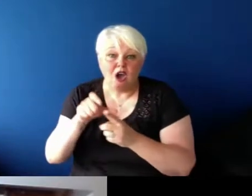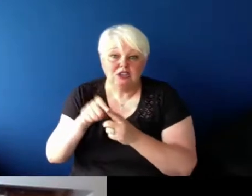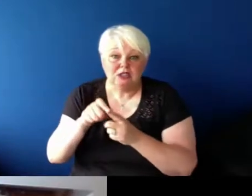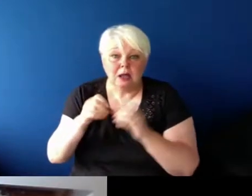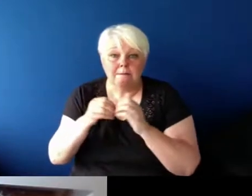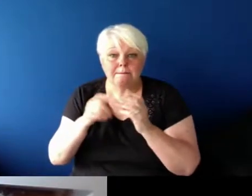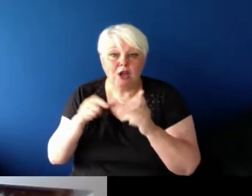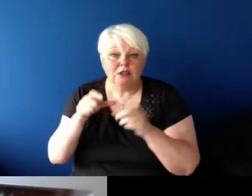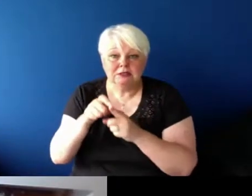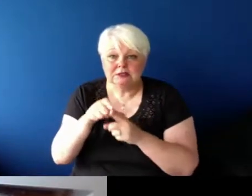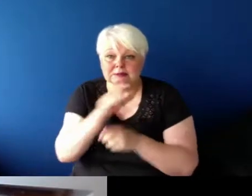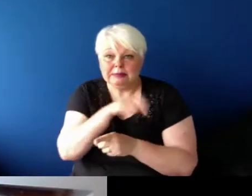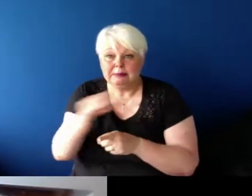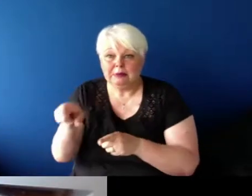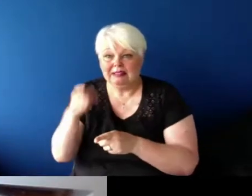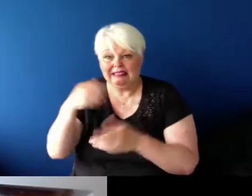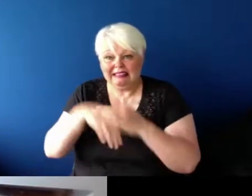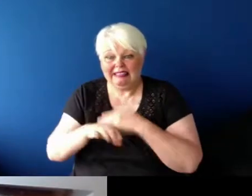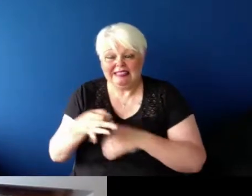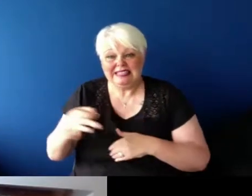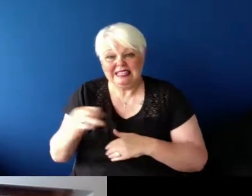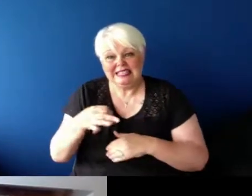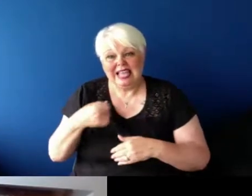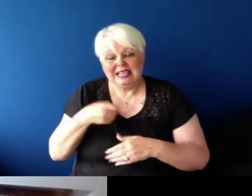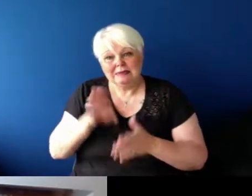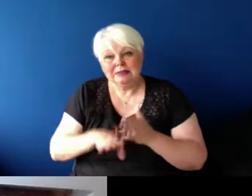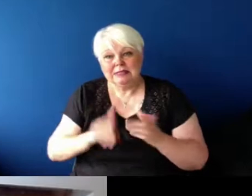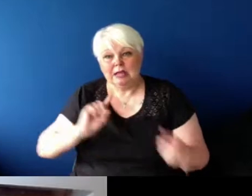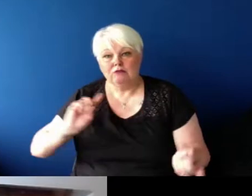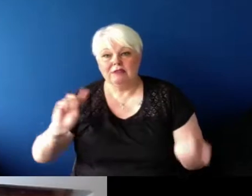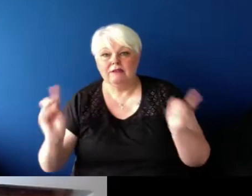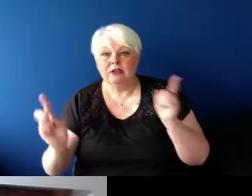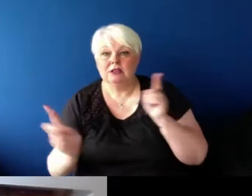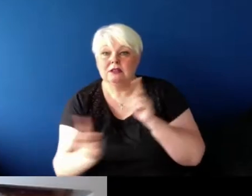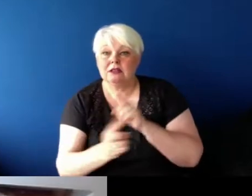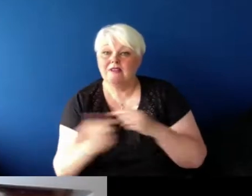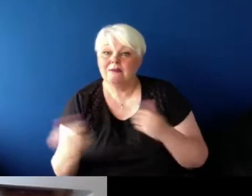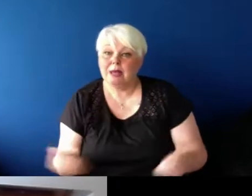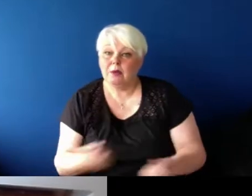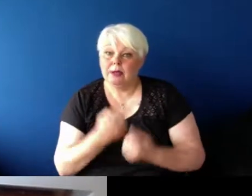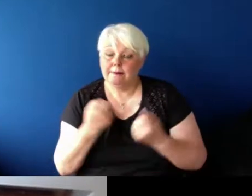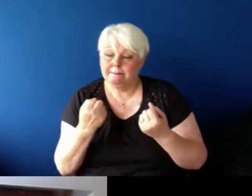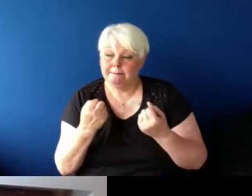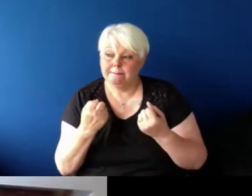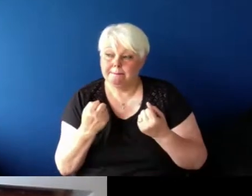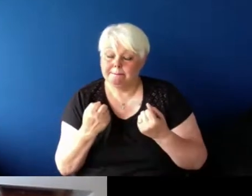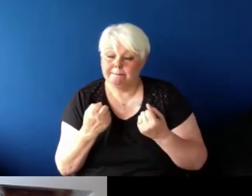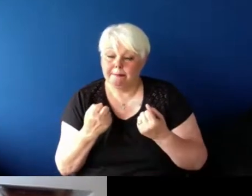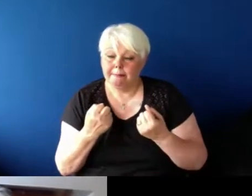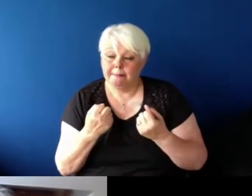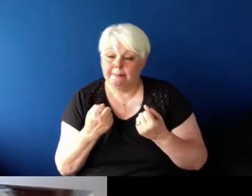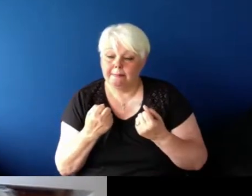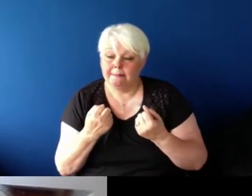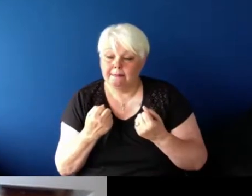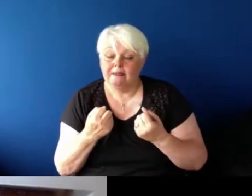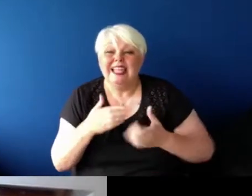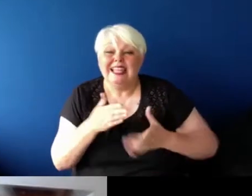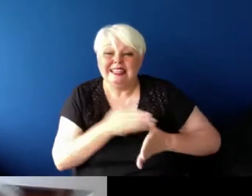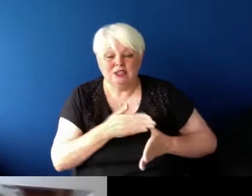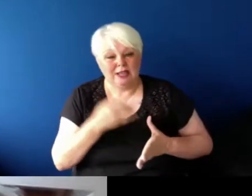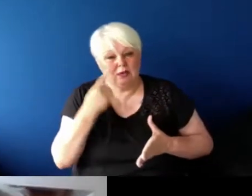well, I think I experienced a kind of reversal of power, if you like. I mean, I think I initially thought,